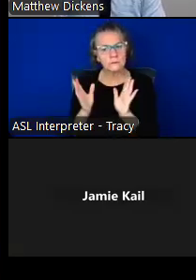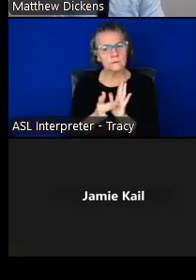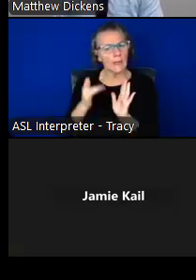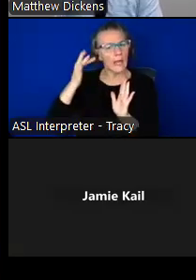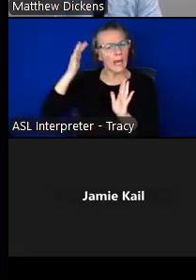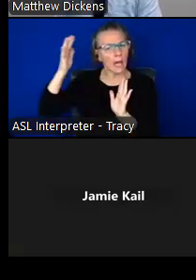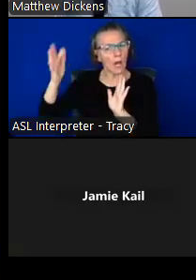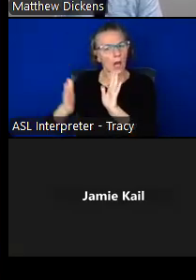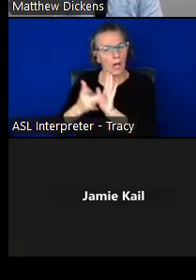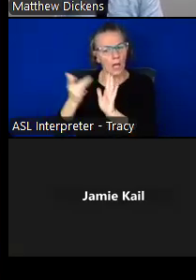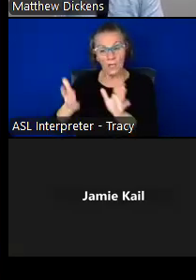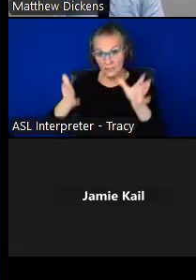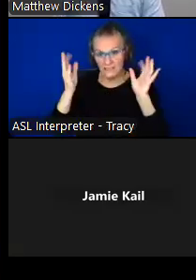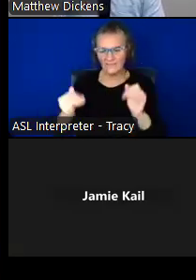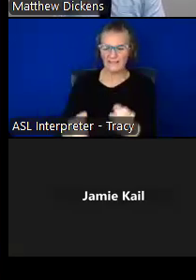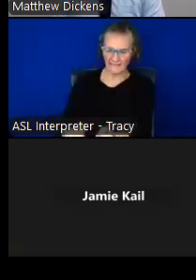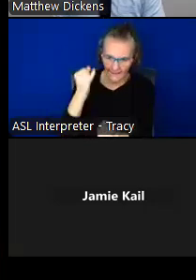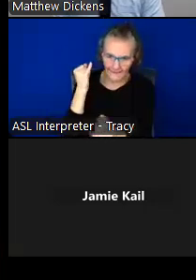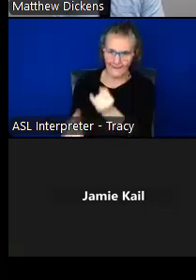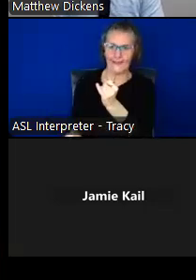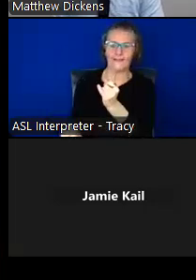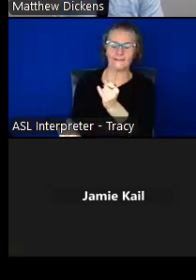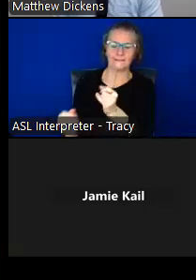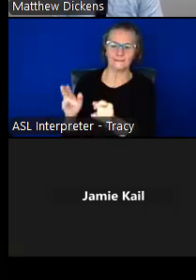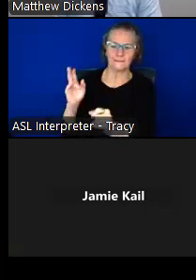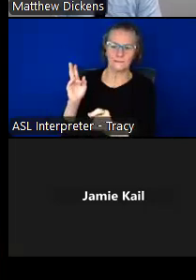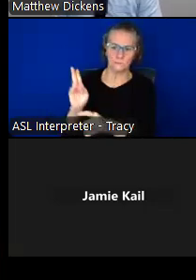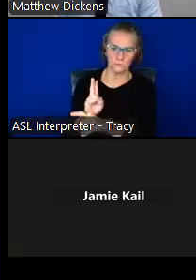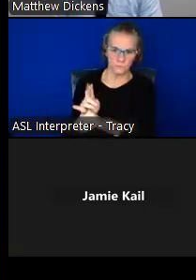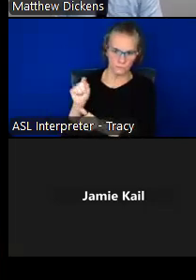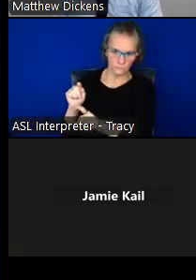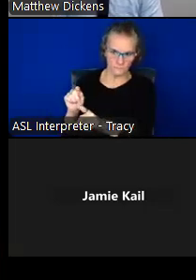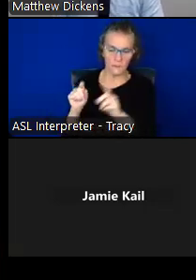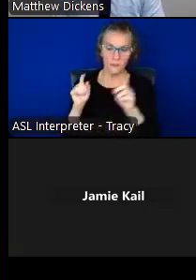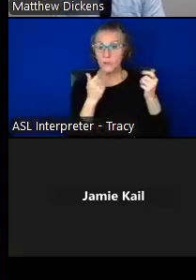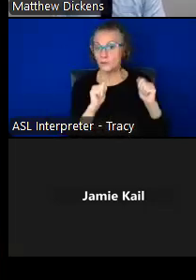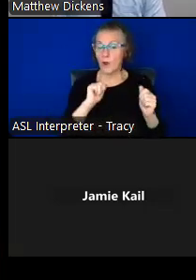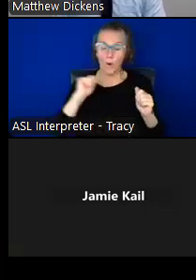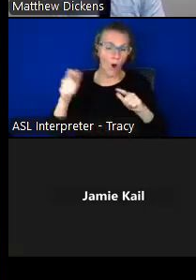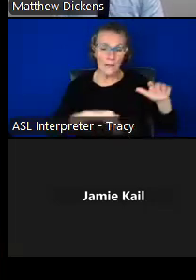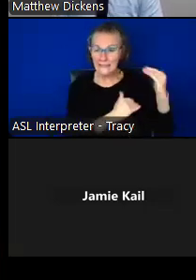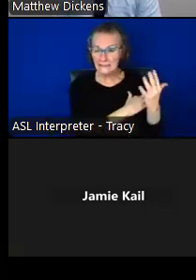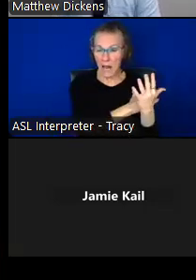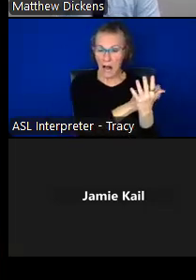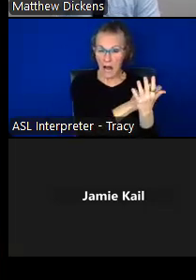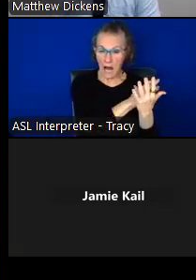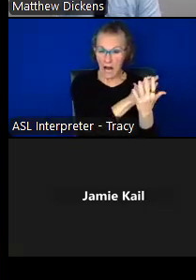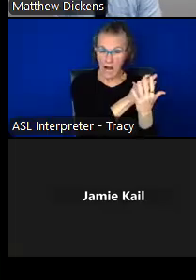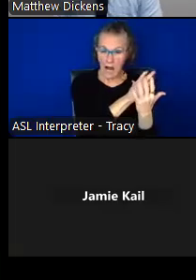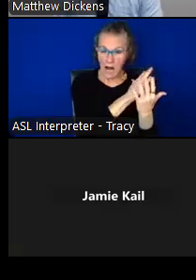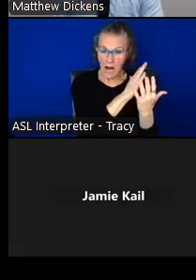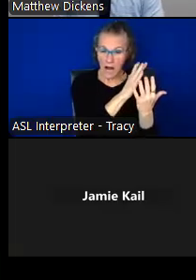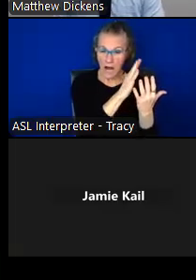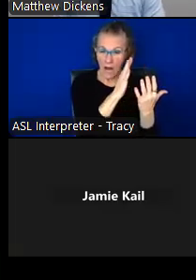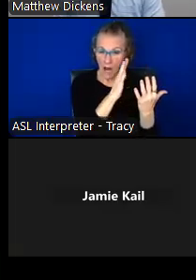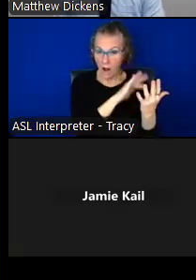sparingly, and they are definitely a last resort. So we try all least restrictive measures to the extent